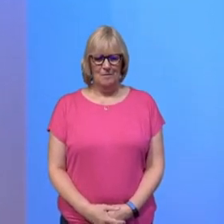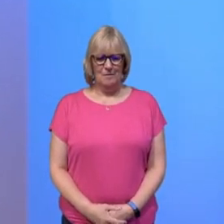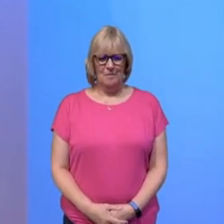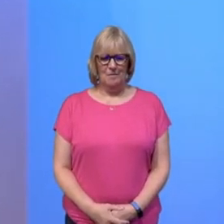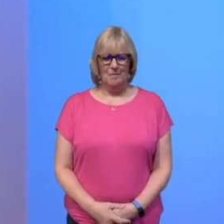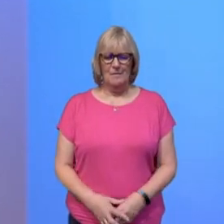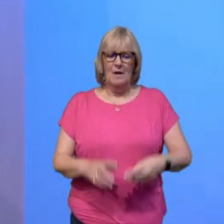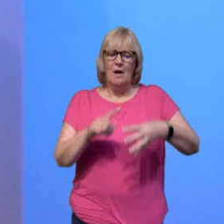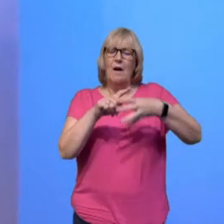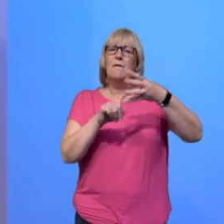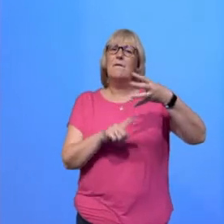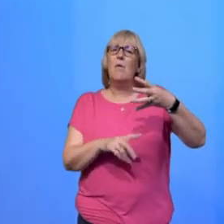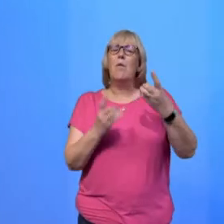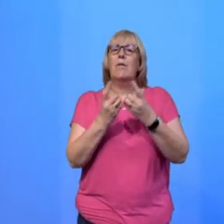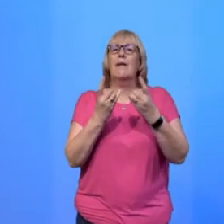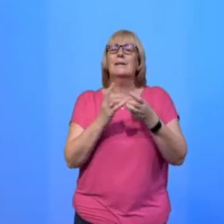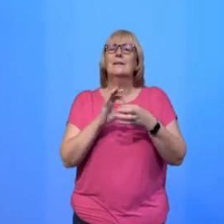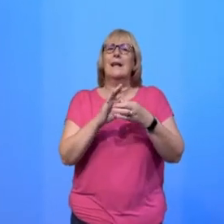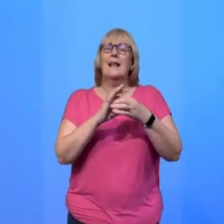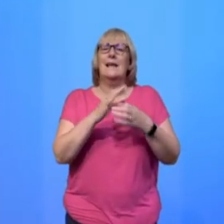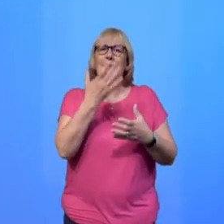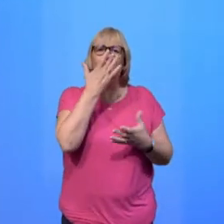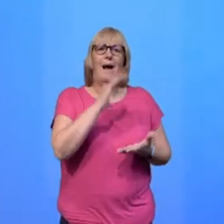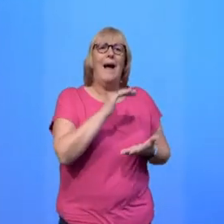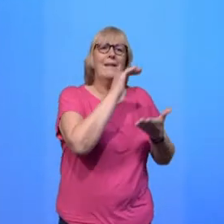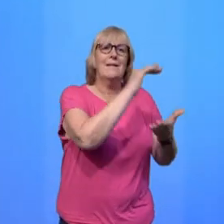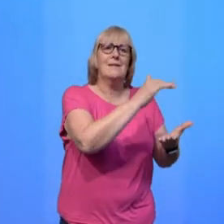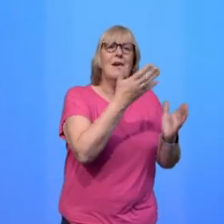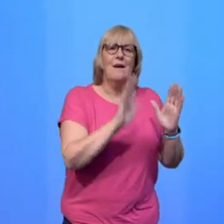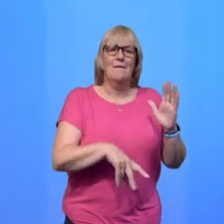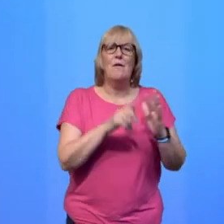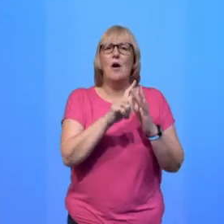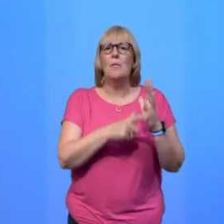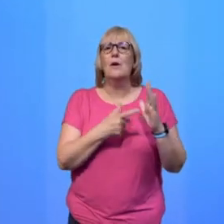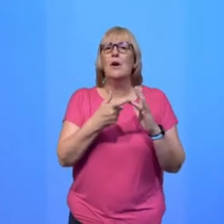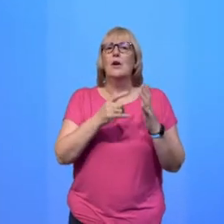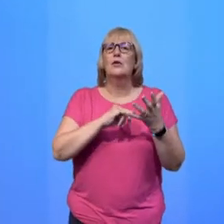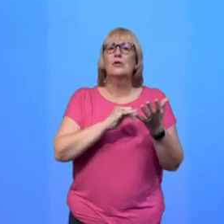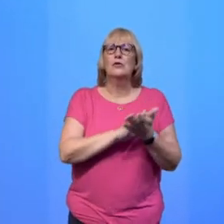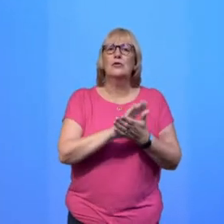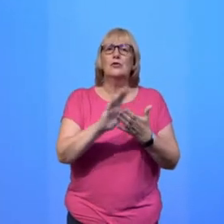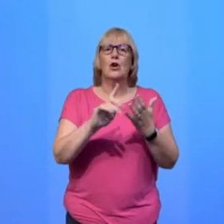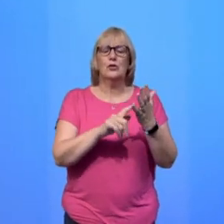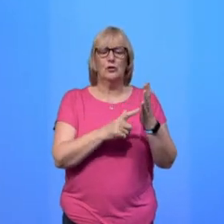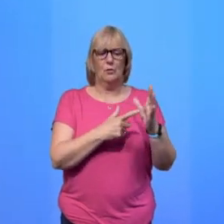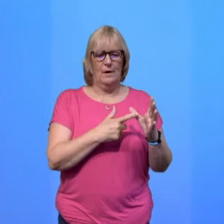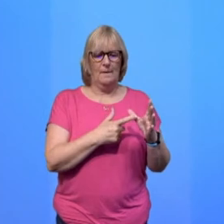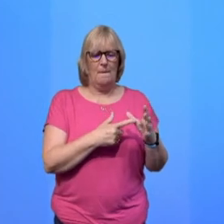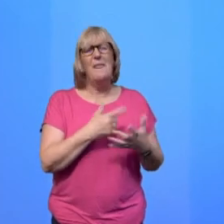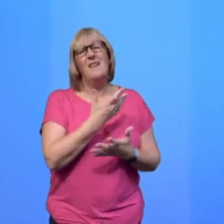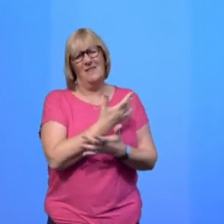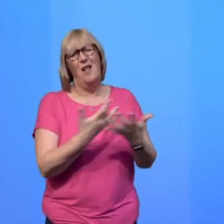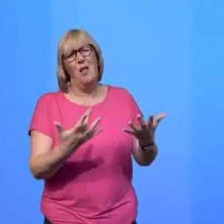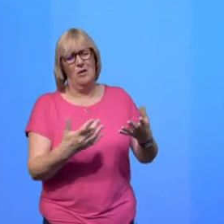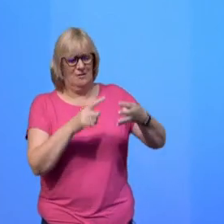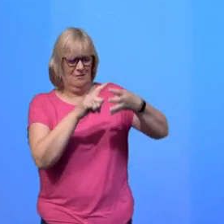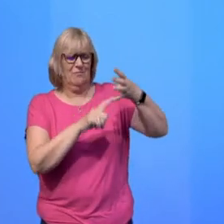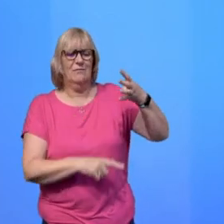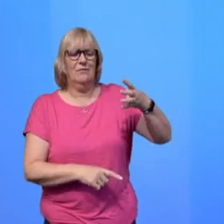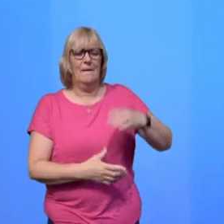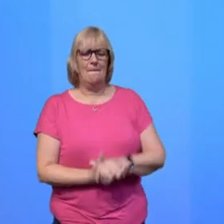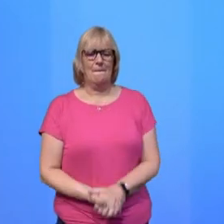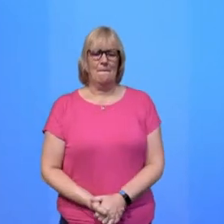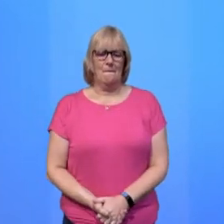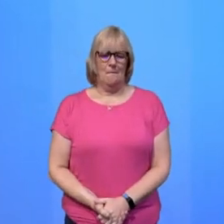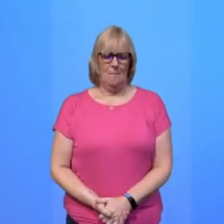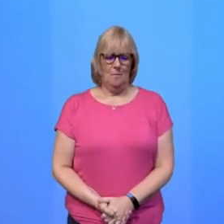About idols. Yeah. From Joshua. Yeah. Well, obviously they're lots, but these are the ones. I mean, by the way, this